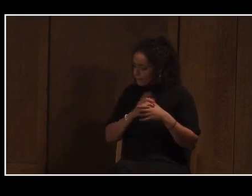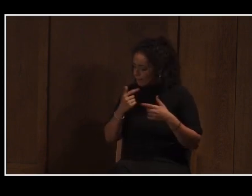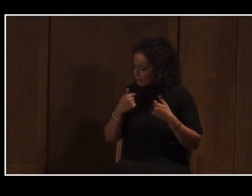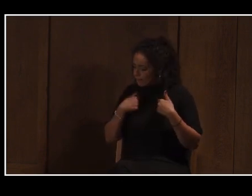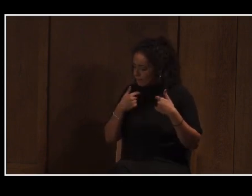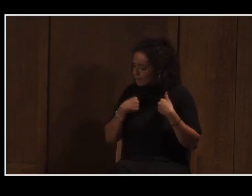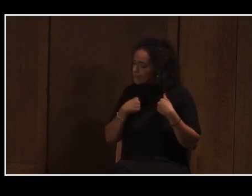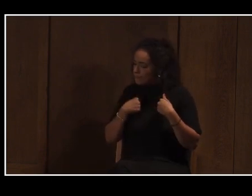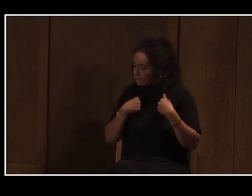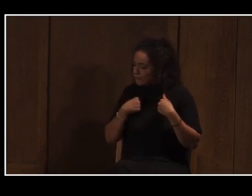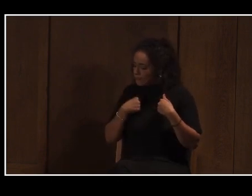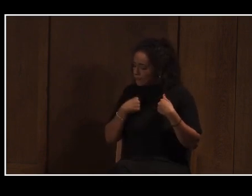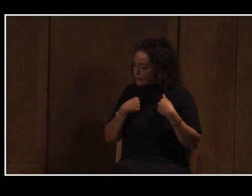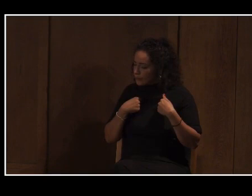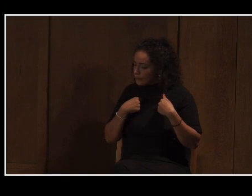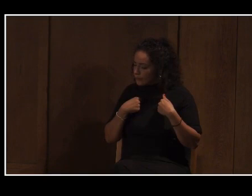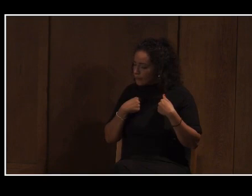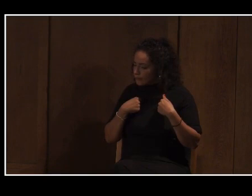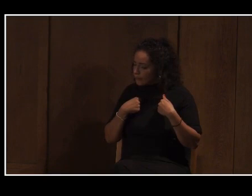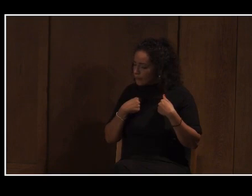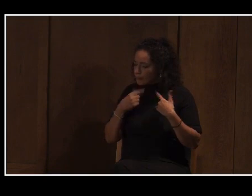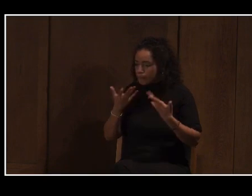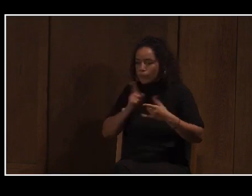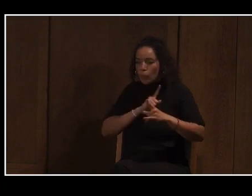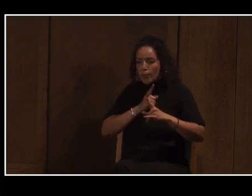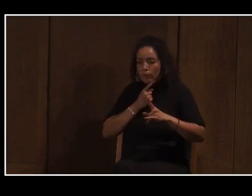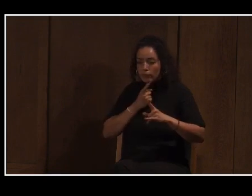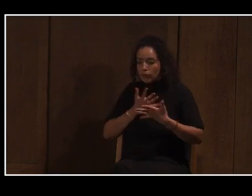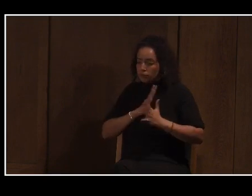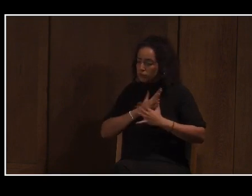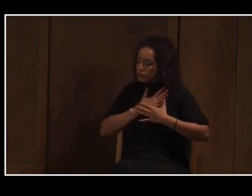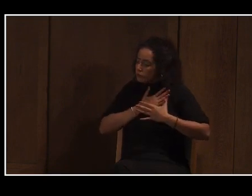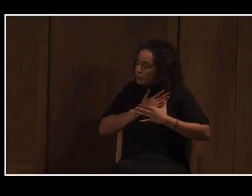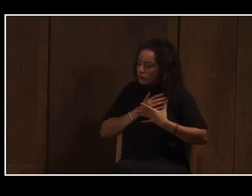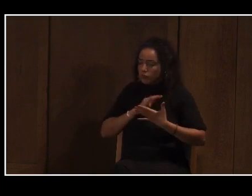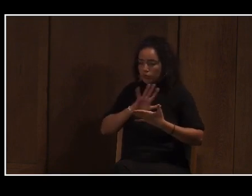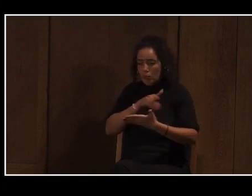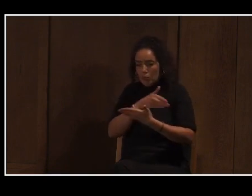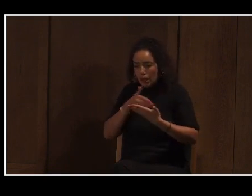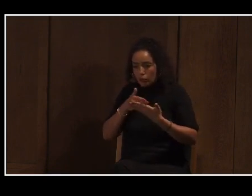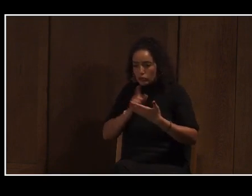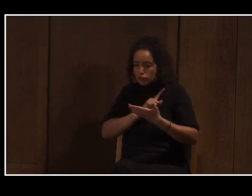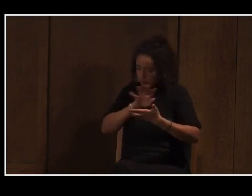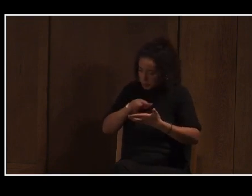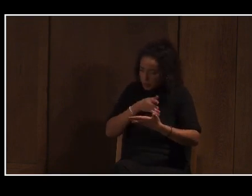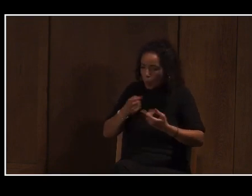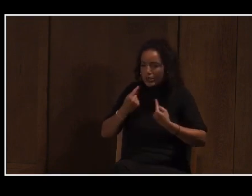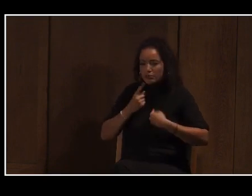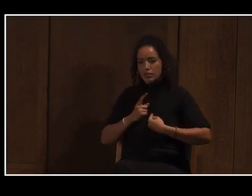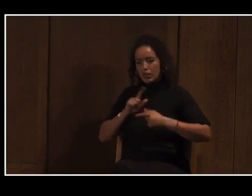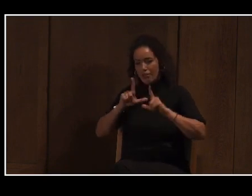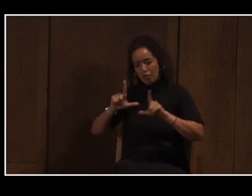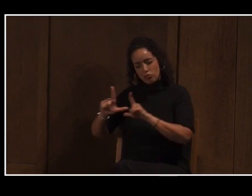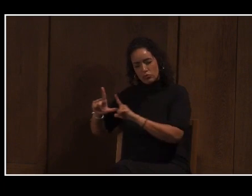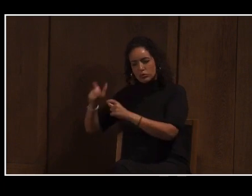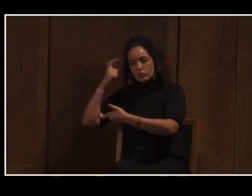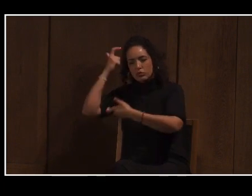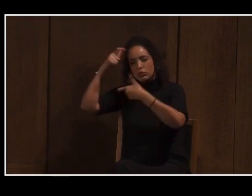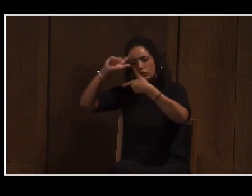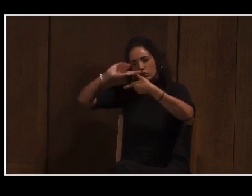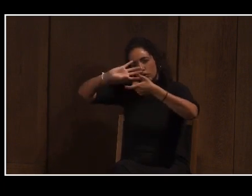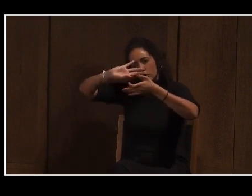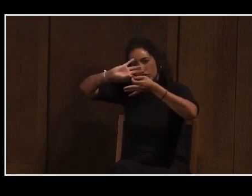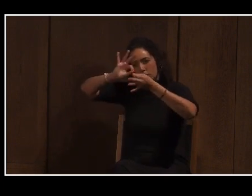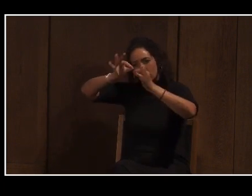because maybe like I'm dealing with language in the poems, it makes me think of the idea of in linguistics where